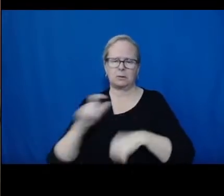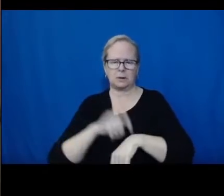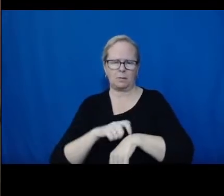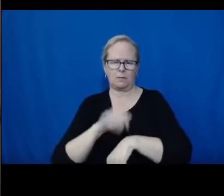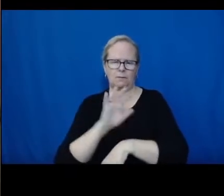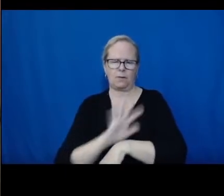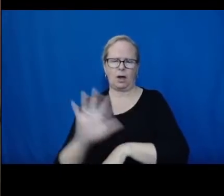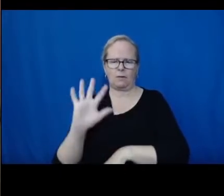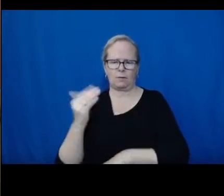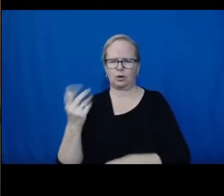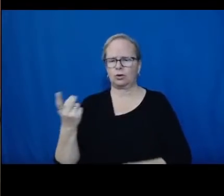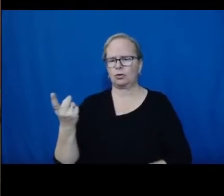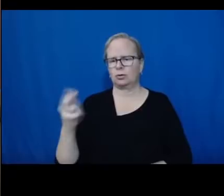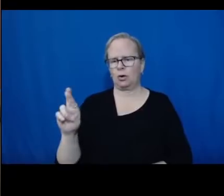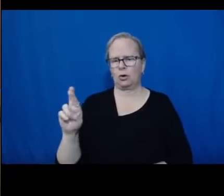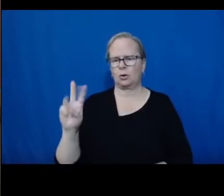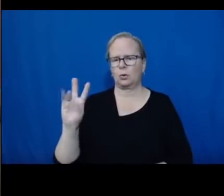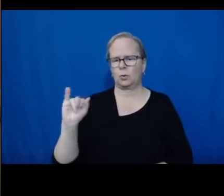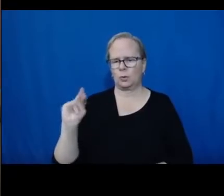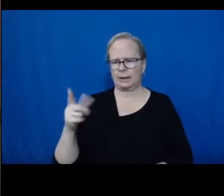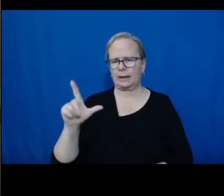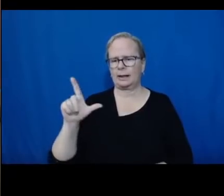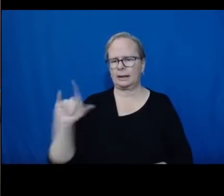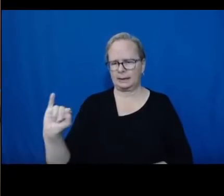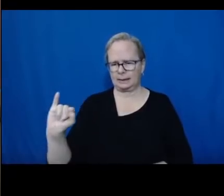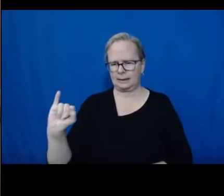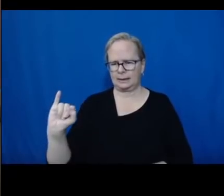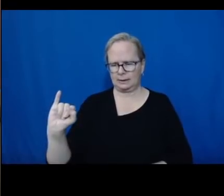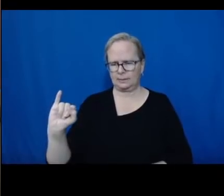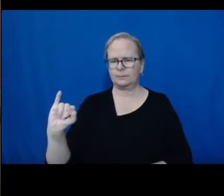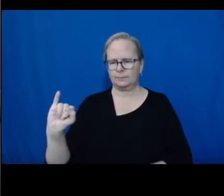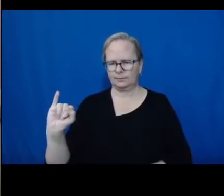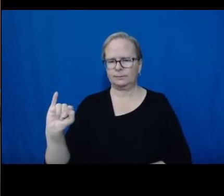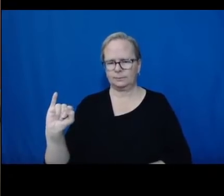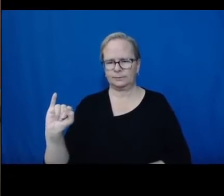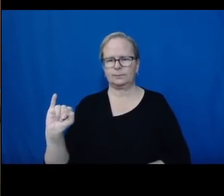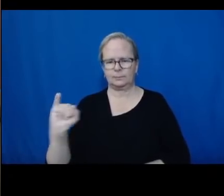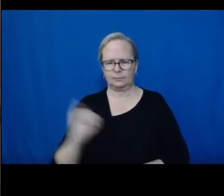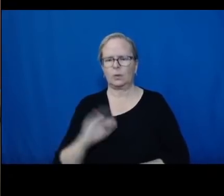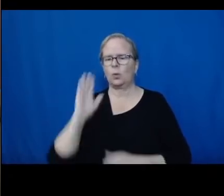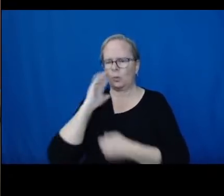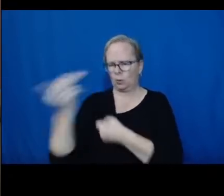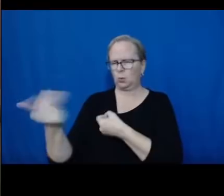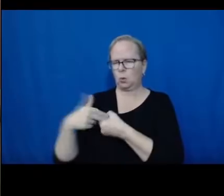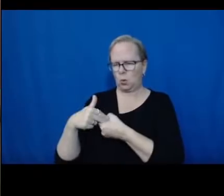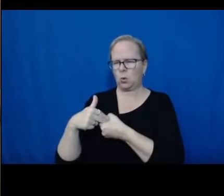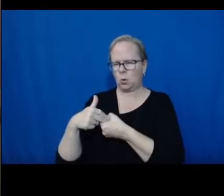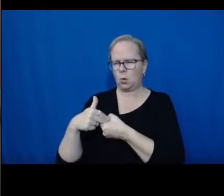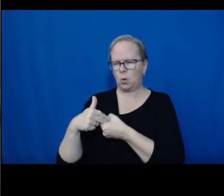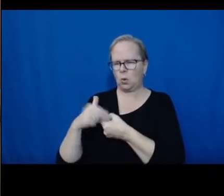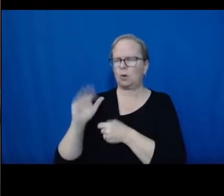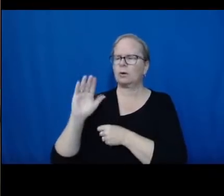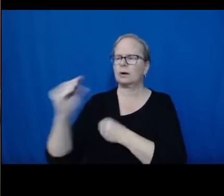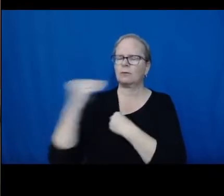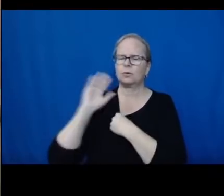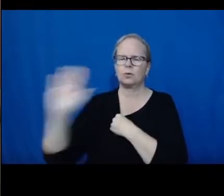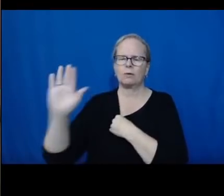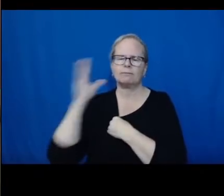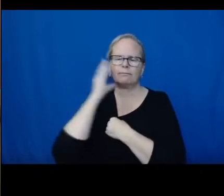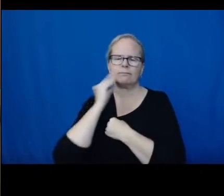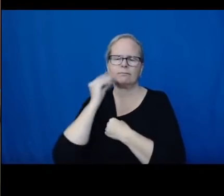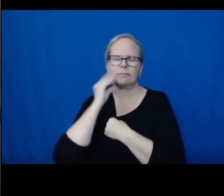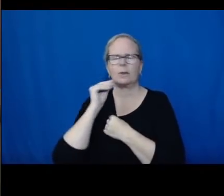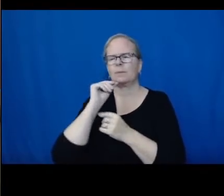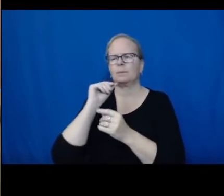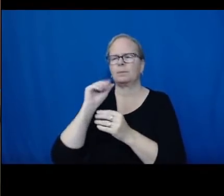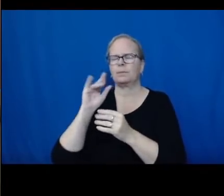so, Dr. Wing Lee will be joining us as well to offer her perspective on some of the school measures that were introduced today. But to